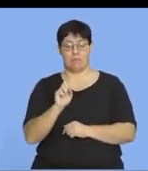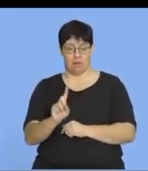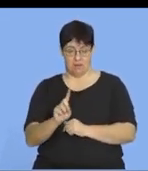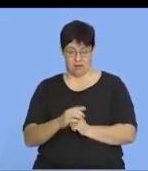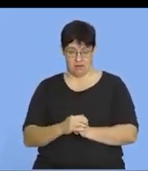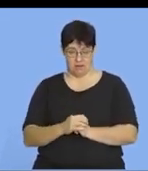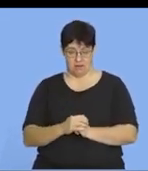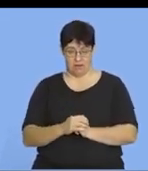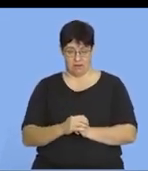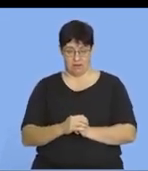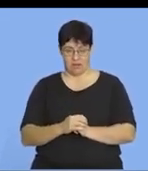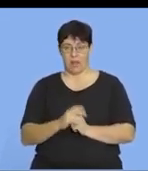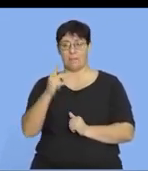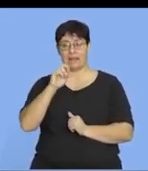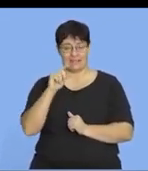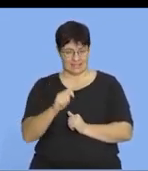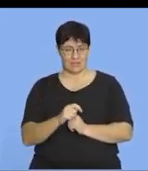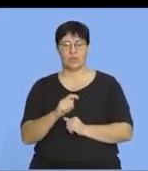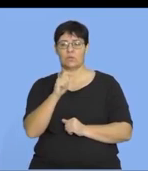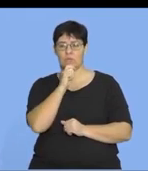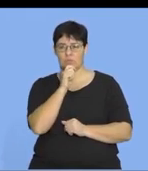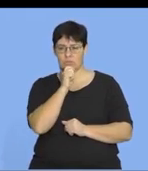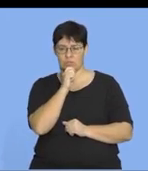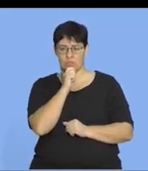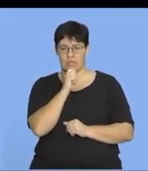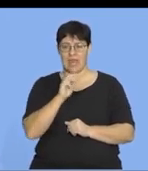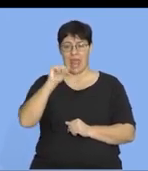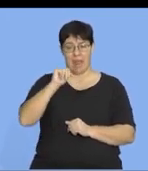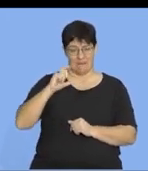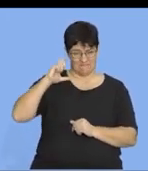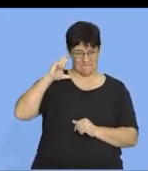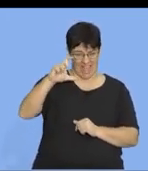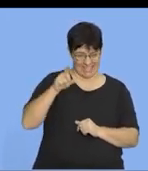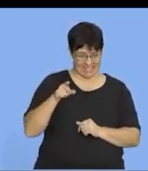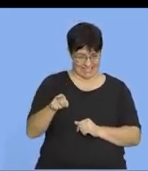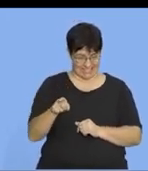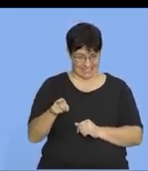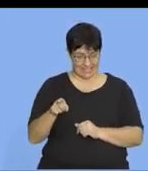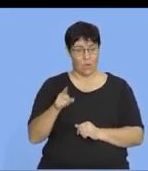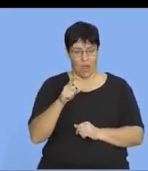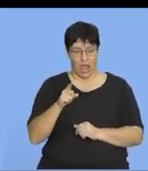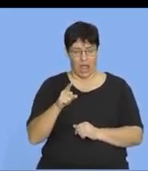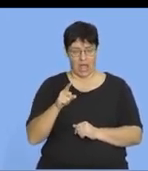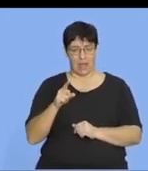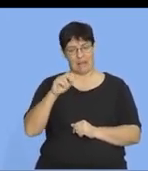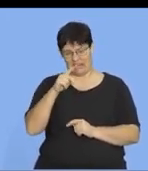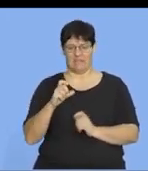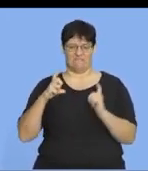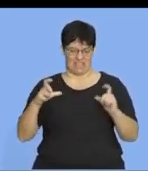M1. When it's a planet, we usually use a big M. That's just because planets are